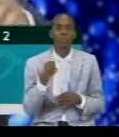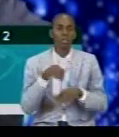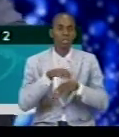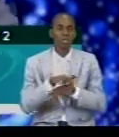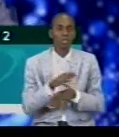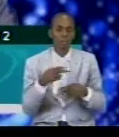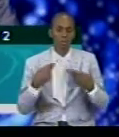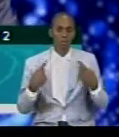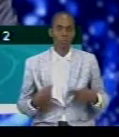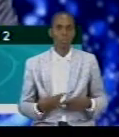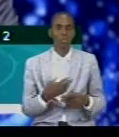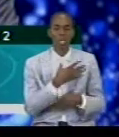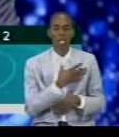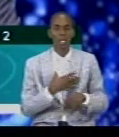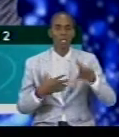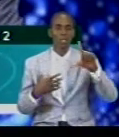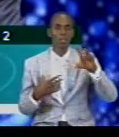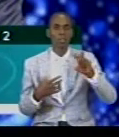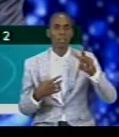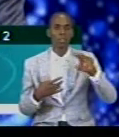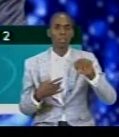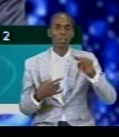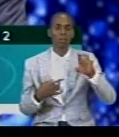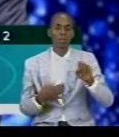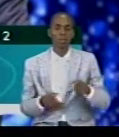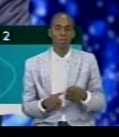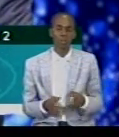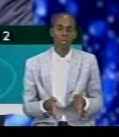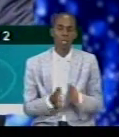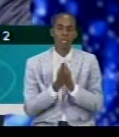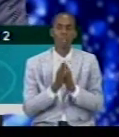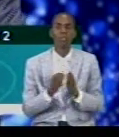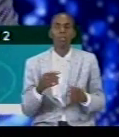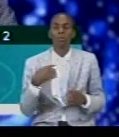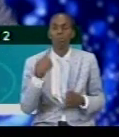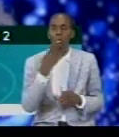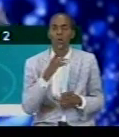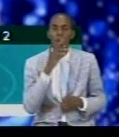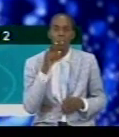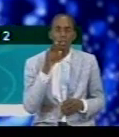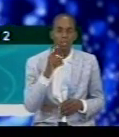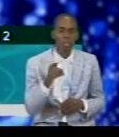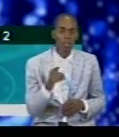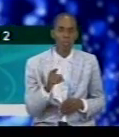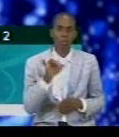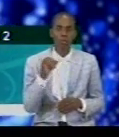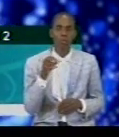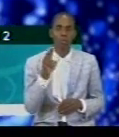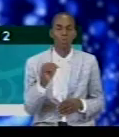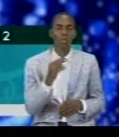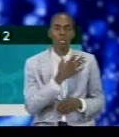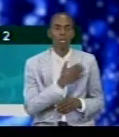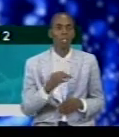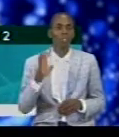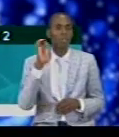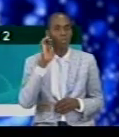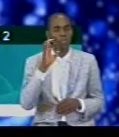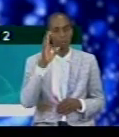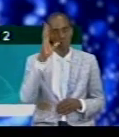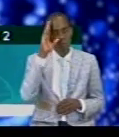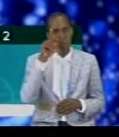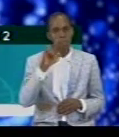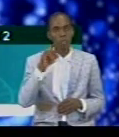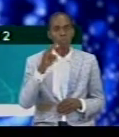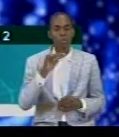thou?" And he confessed and denied not, but confessed, "I am not the Christ." And they asked him,